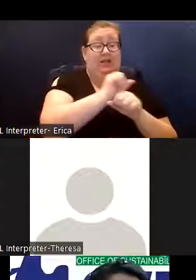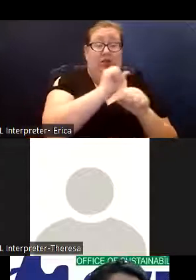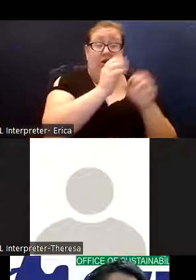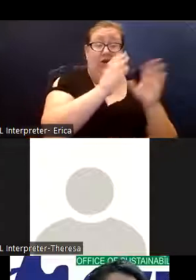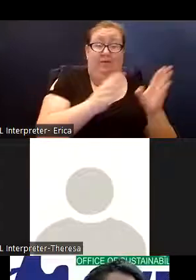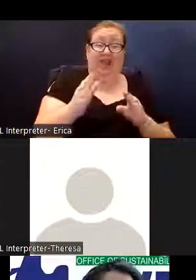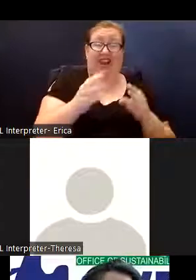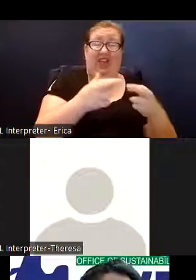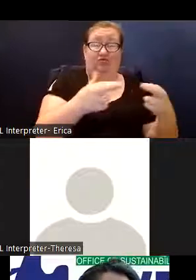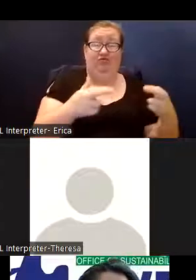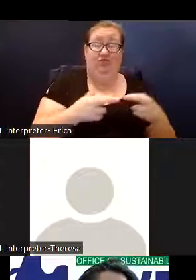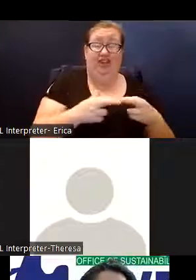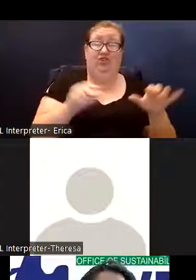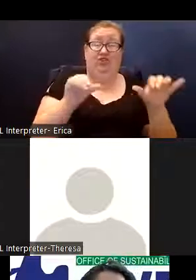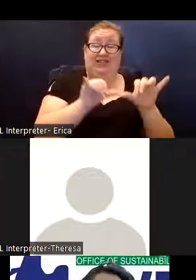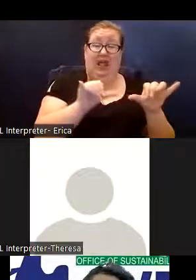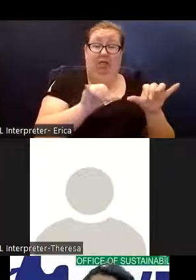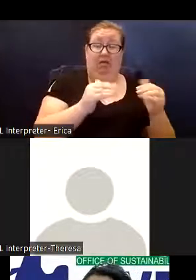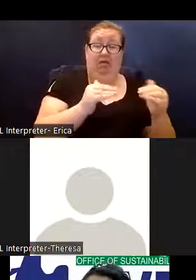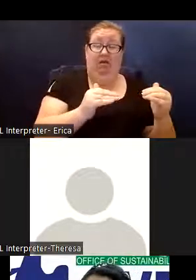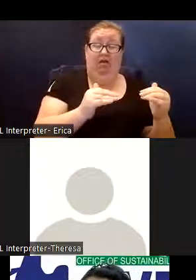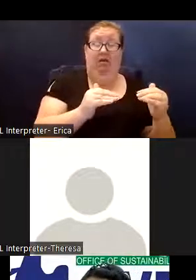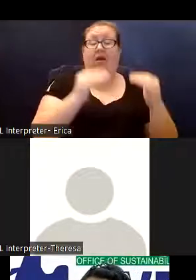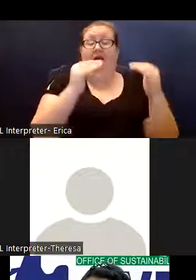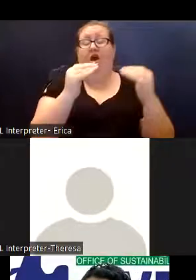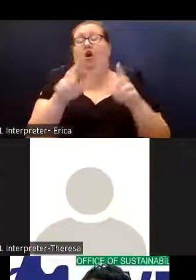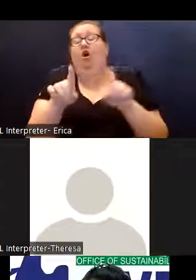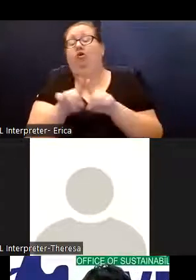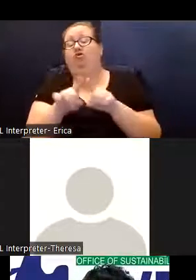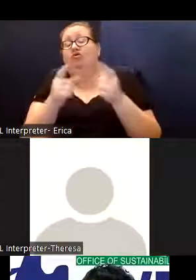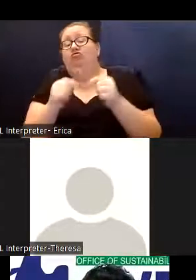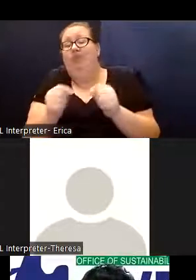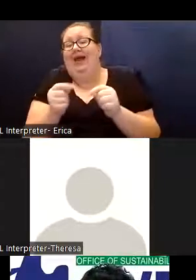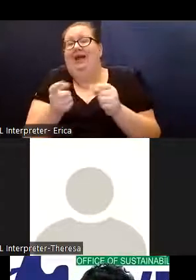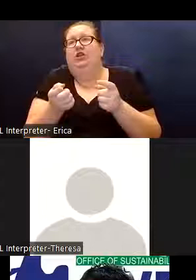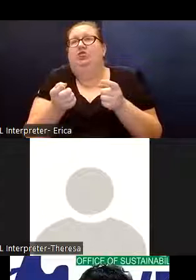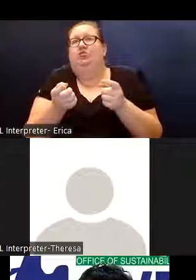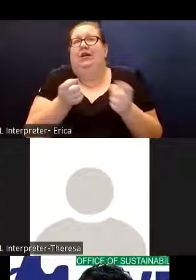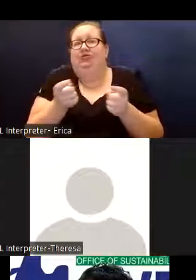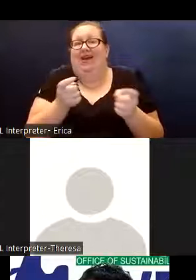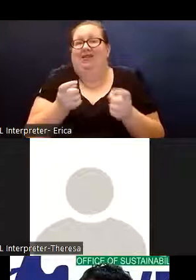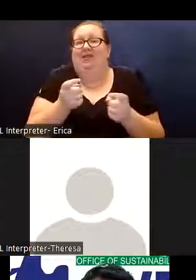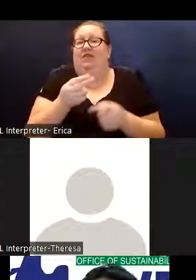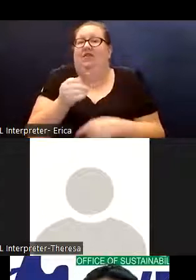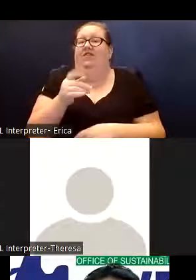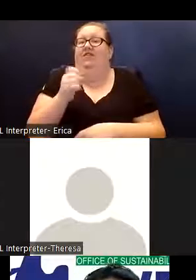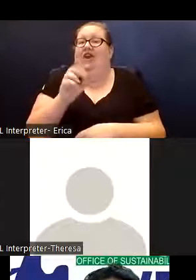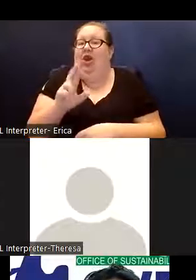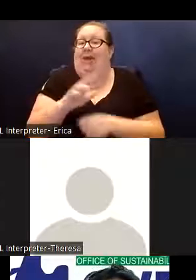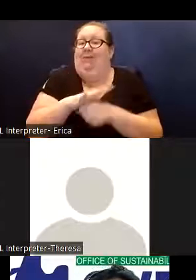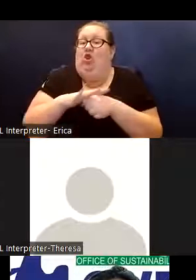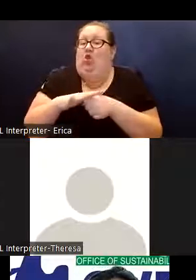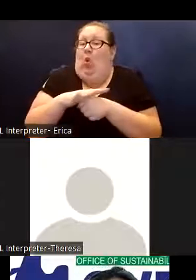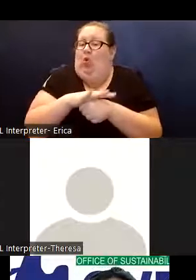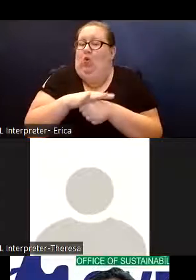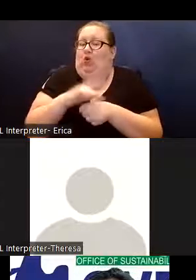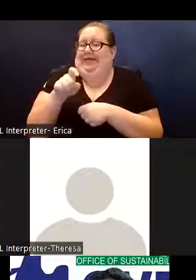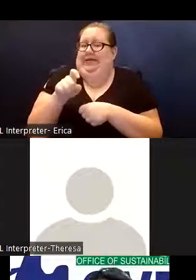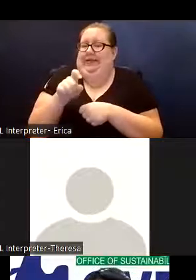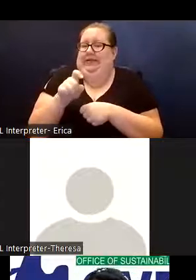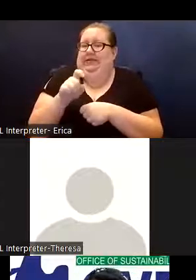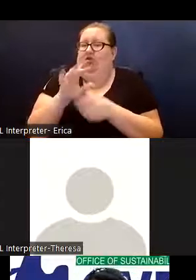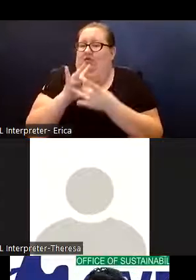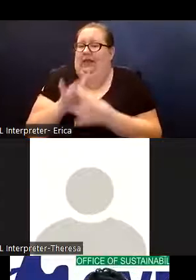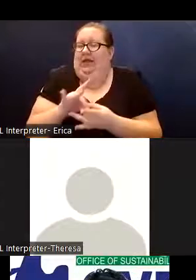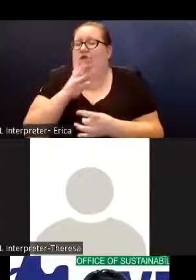regional scale while also trying to address the hyper local needs in our neighborhoods with regards to flooding. And